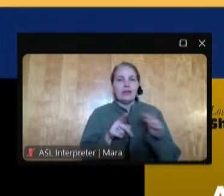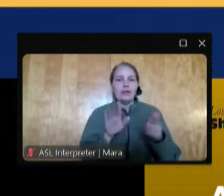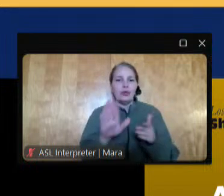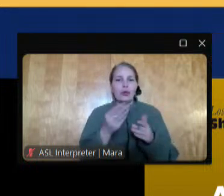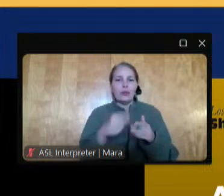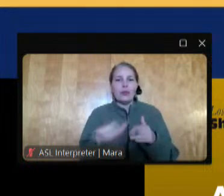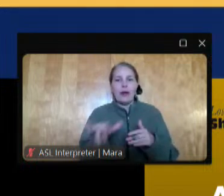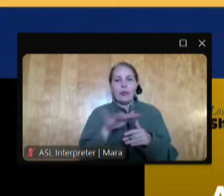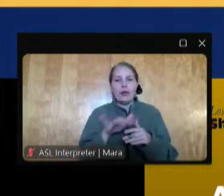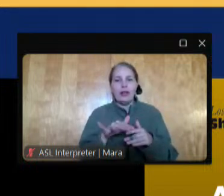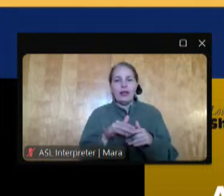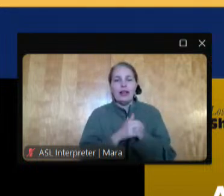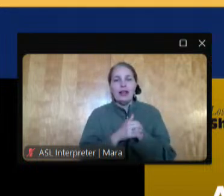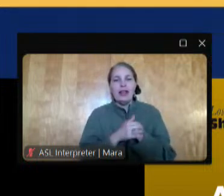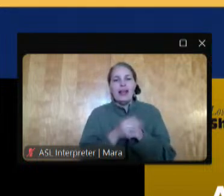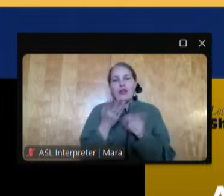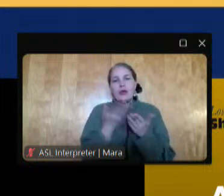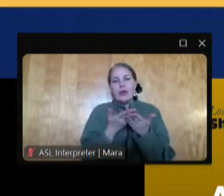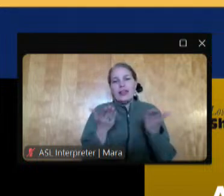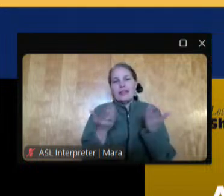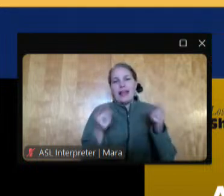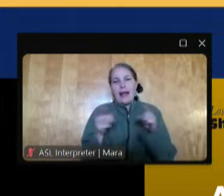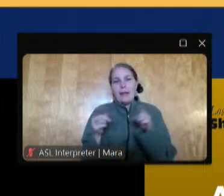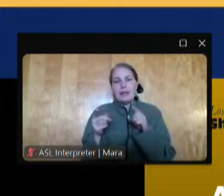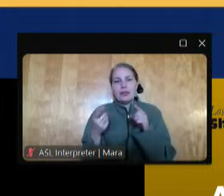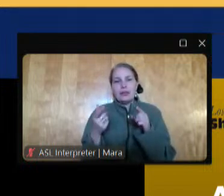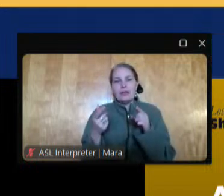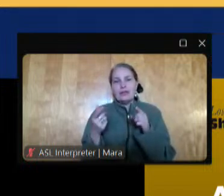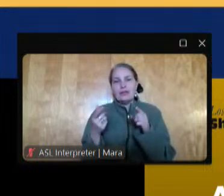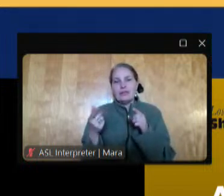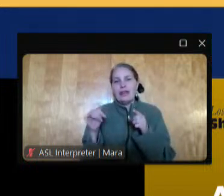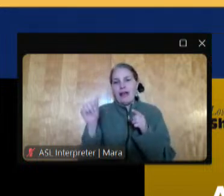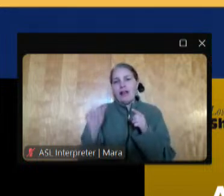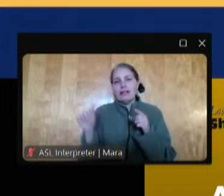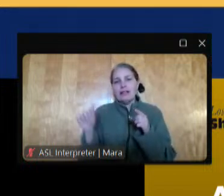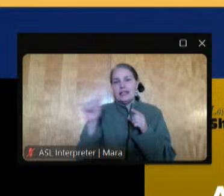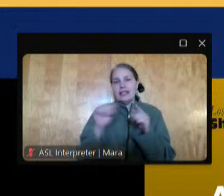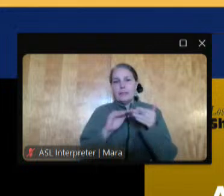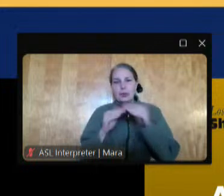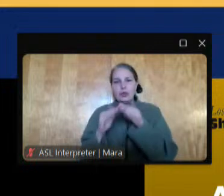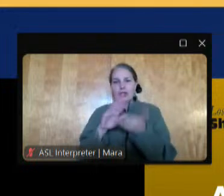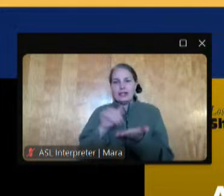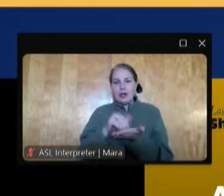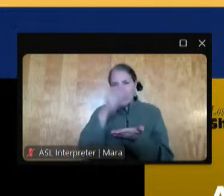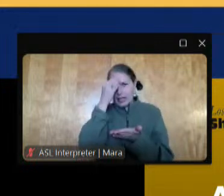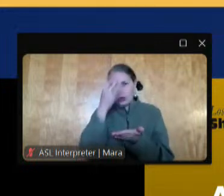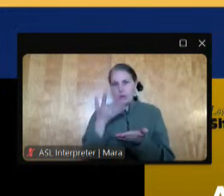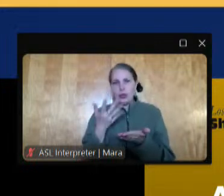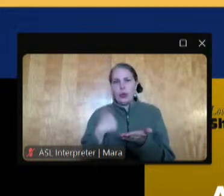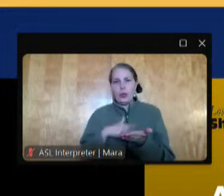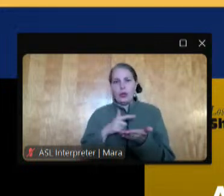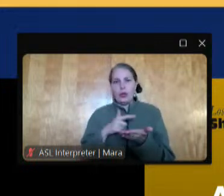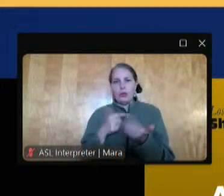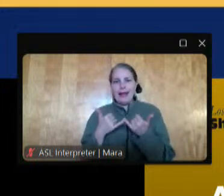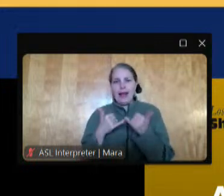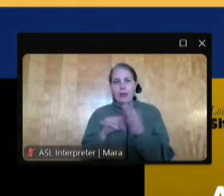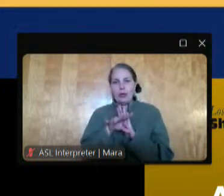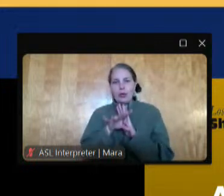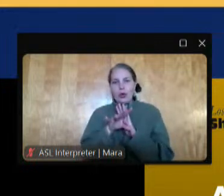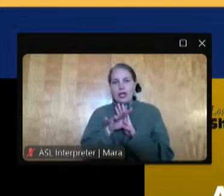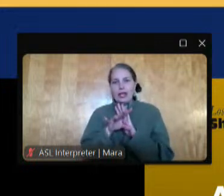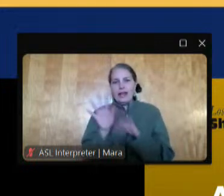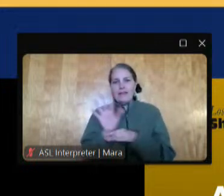that happen at the Altadena Community Center. I'll go ahead and talk a little bit about that. We're in the process of making a video to publish to